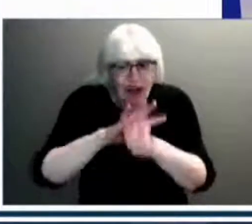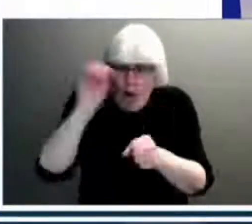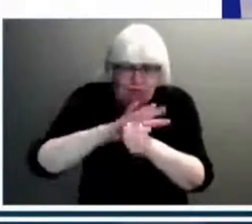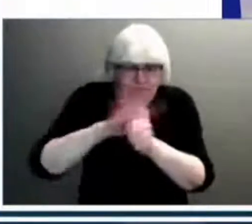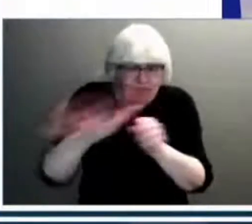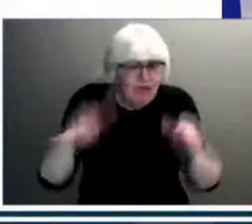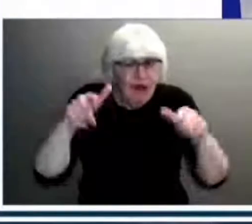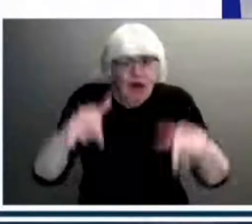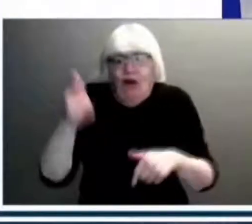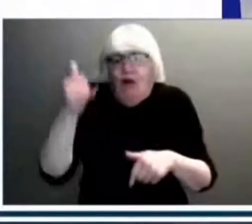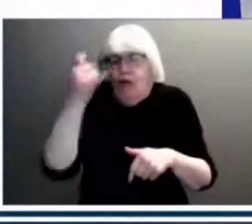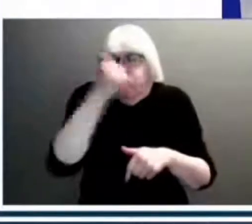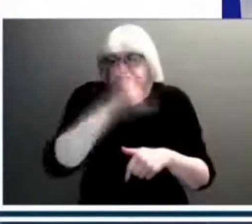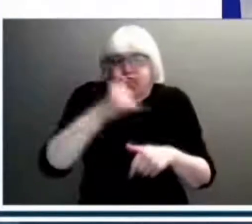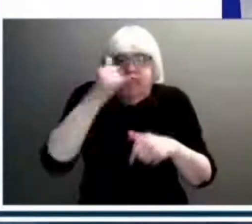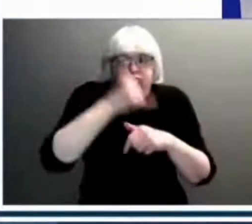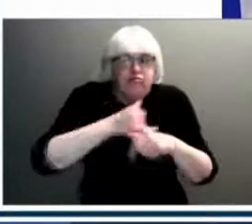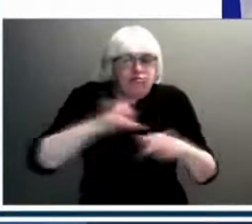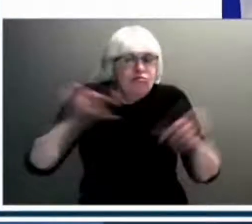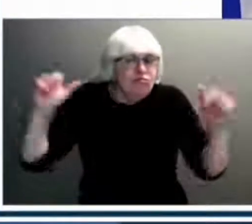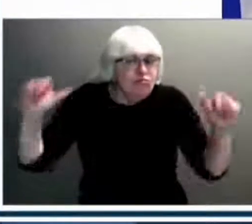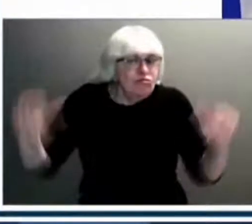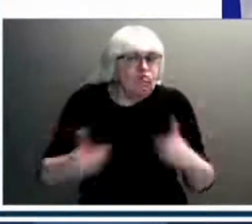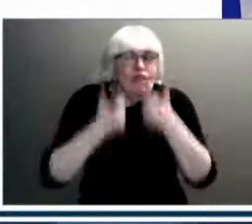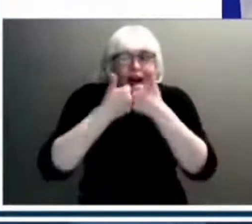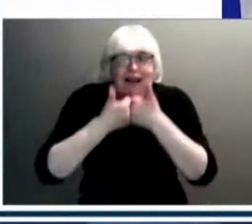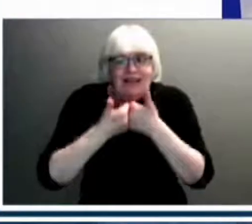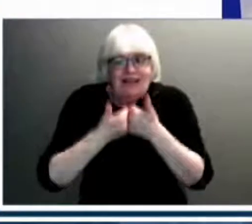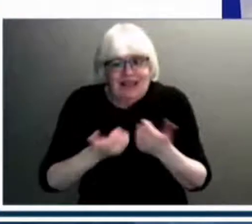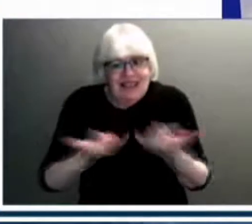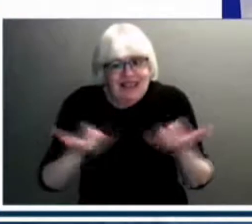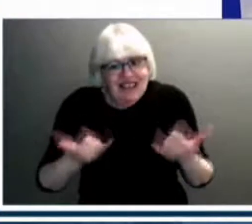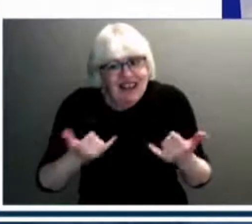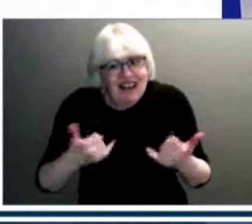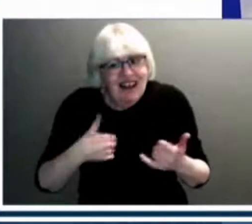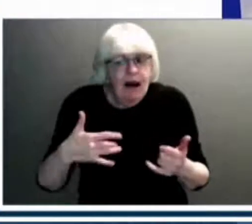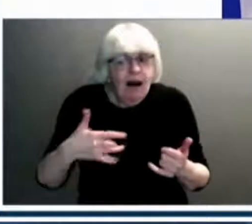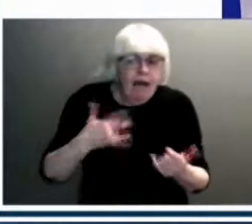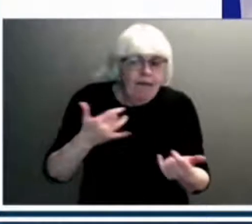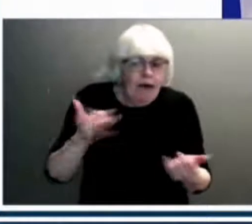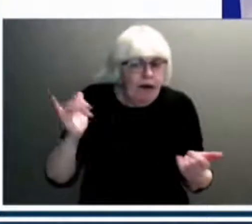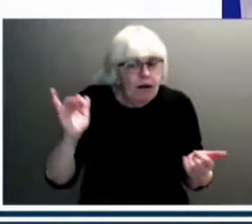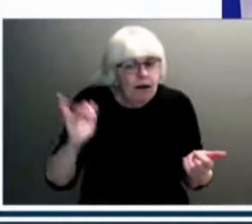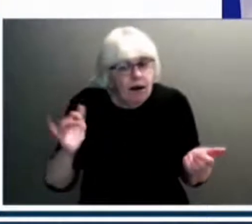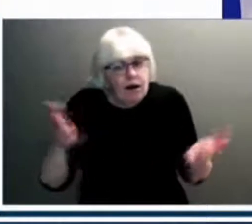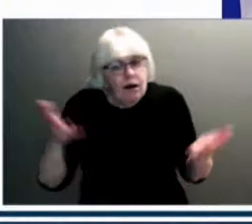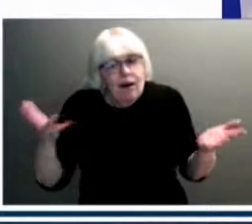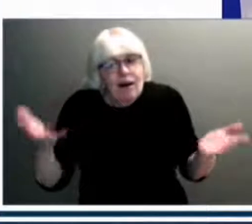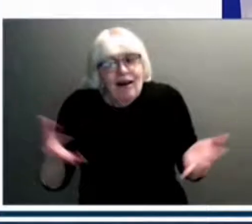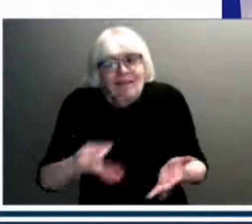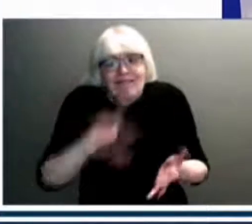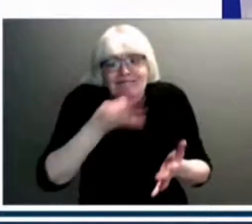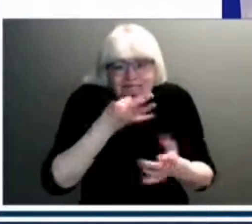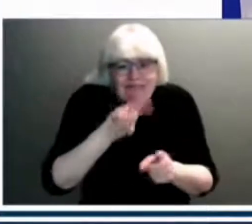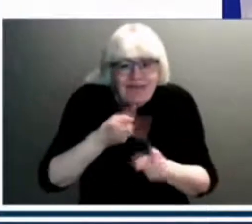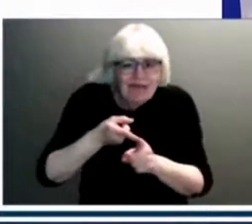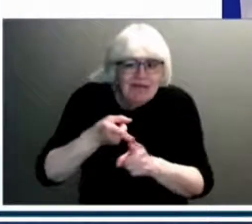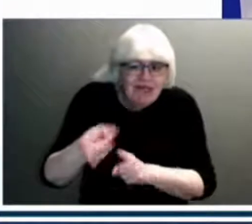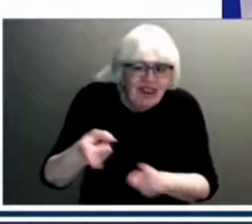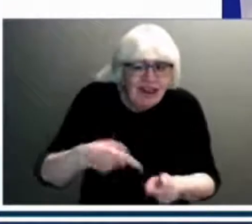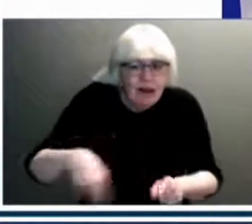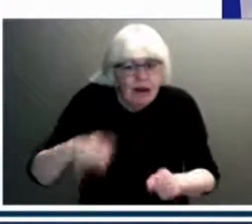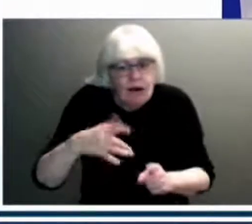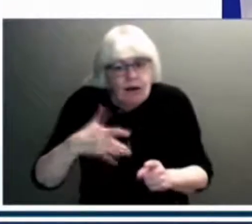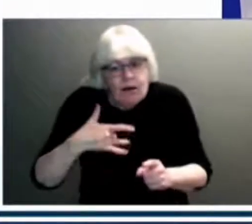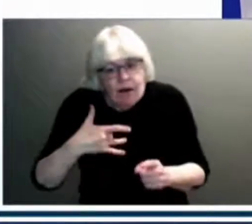it's beginning to feel like, and if you ask a lot of the experts, it certainly people would say that at some point it's going to touch most of